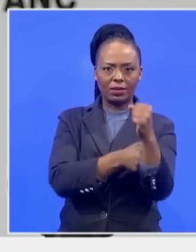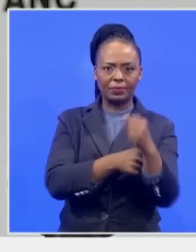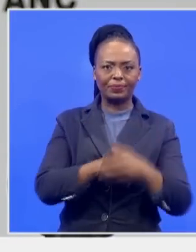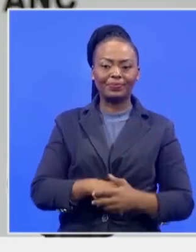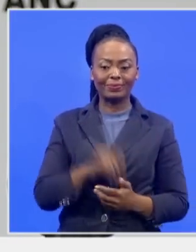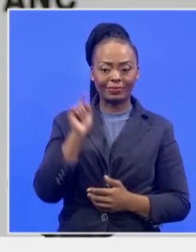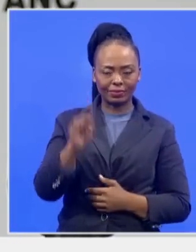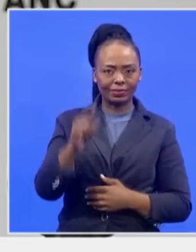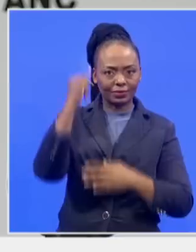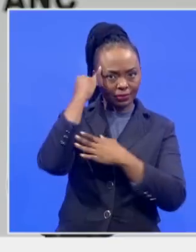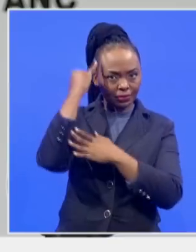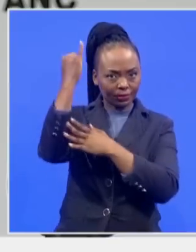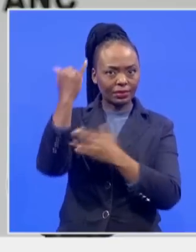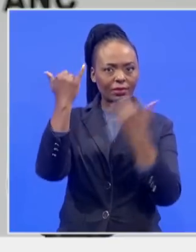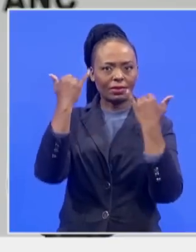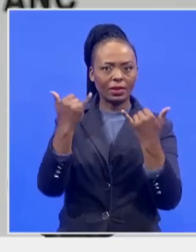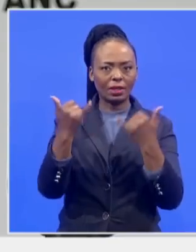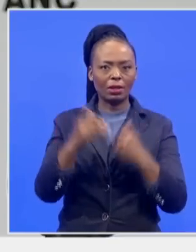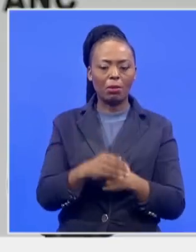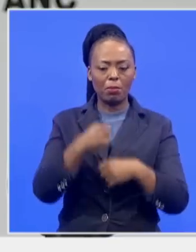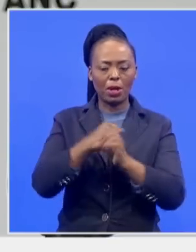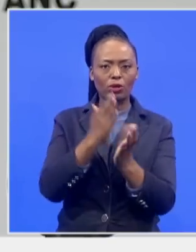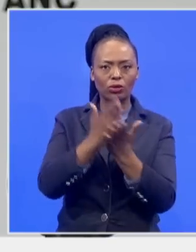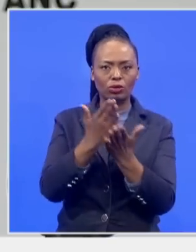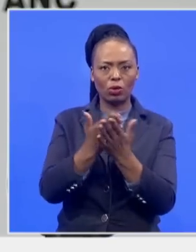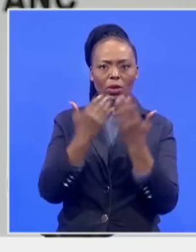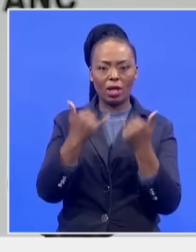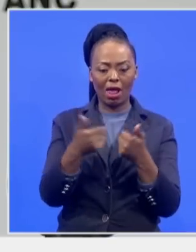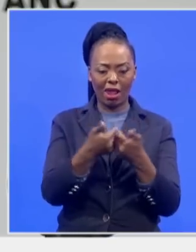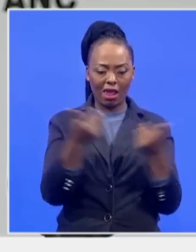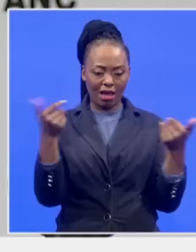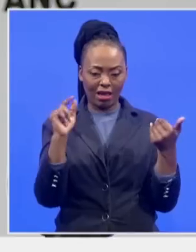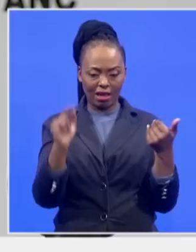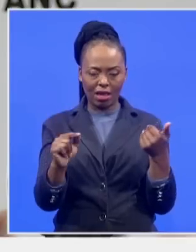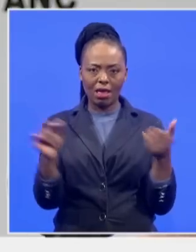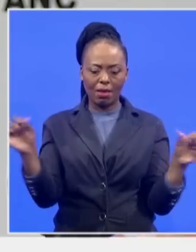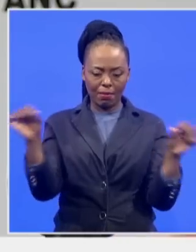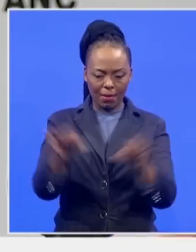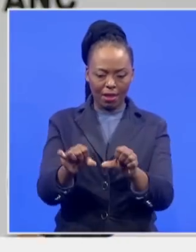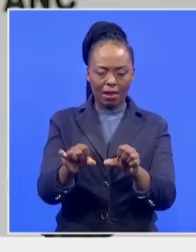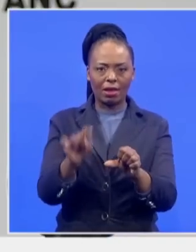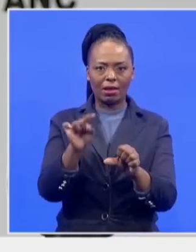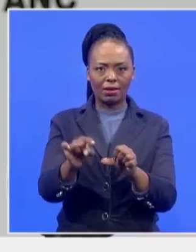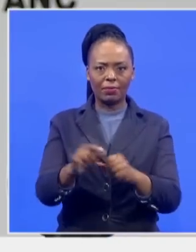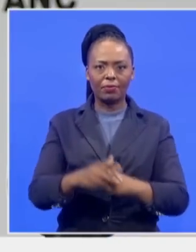this initiative is really to ensure that we cross the line. We brought a lot of,